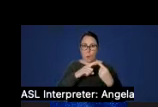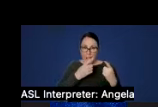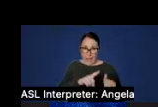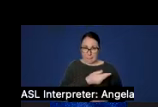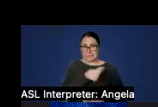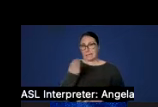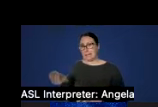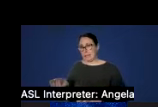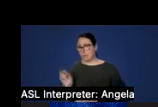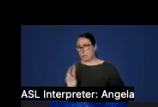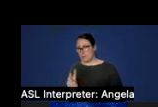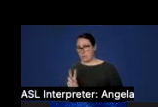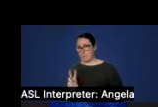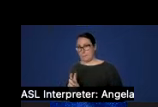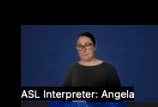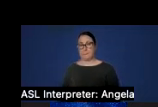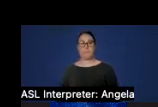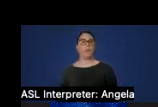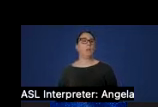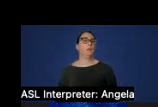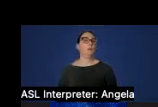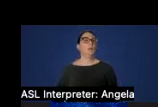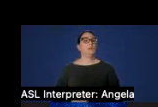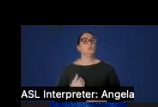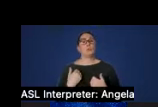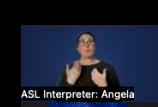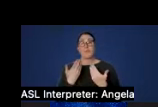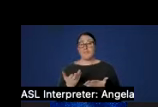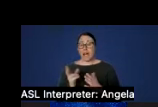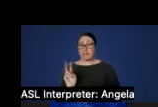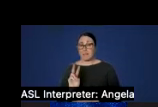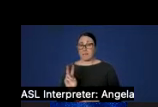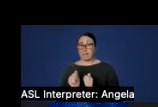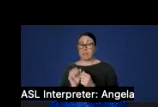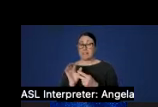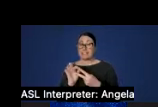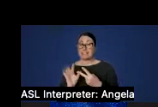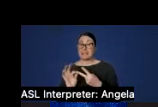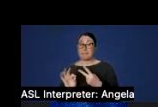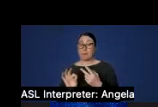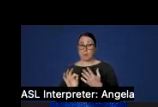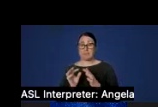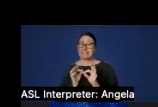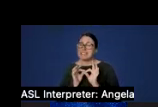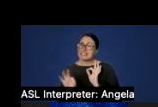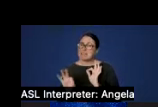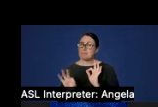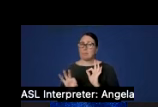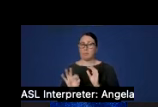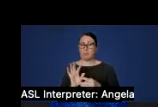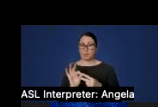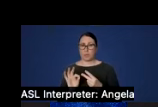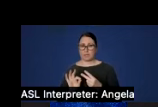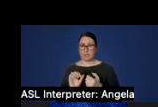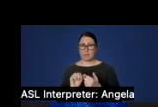Sensitive interviews and response, provide a victim with simple choices about how to interview, and then give choice of where